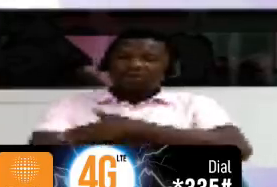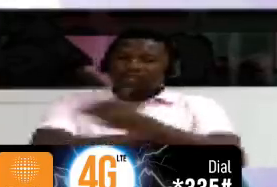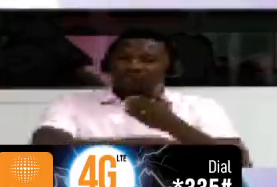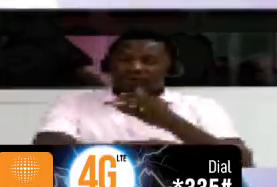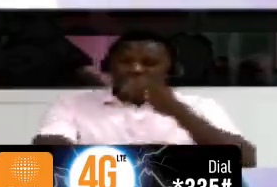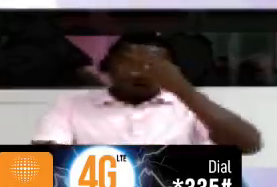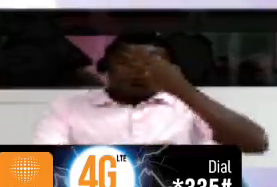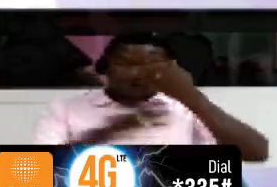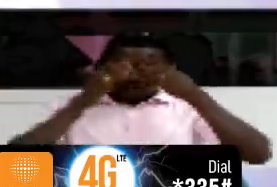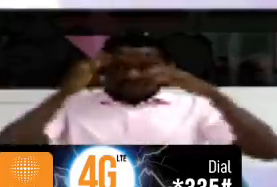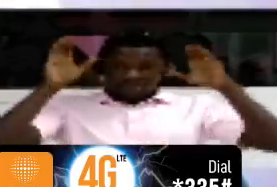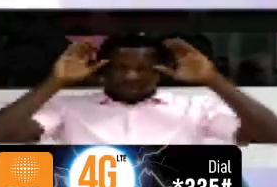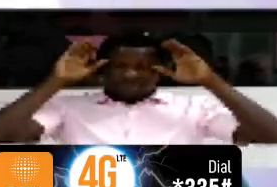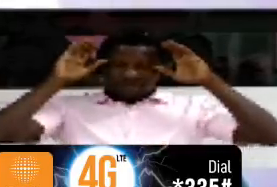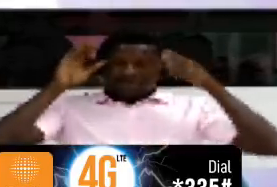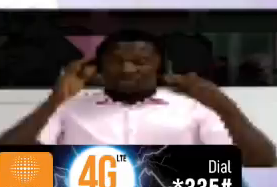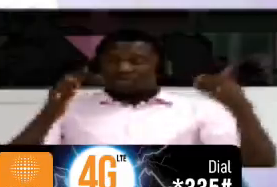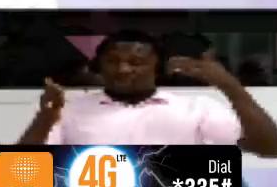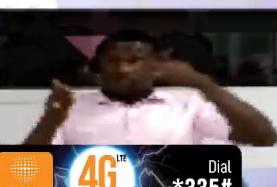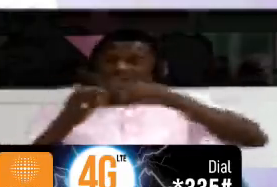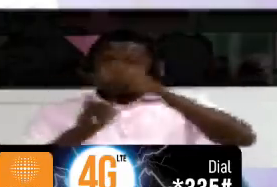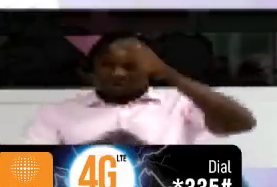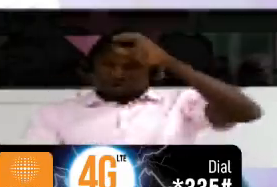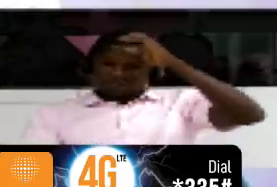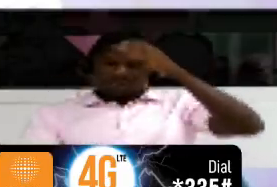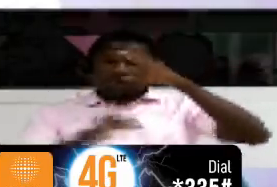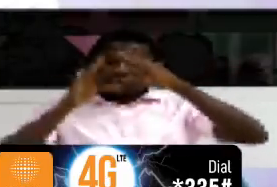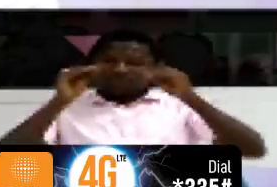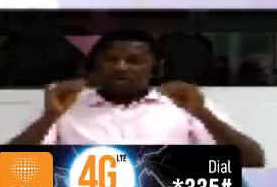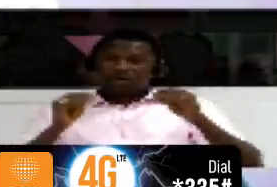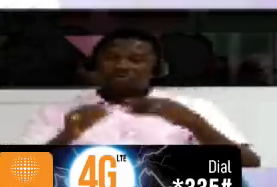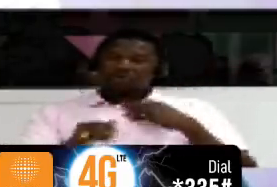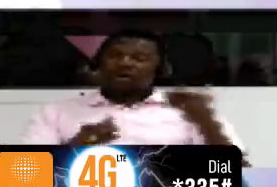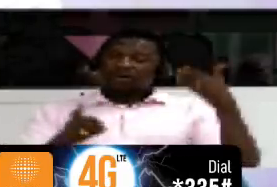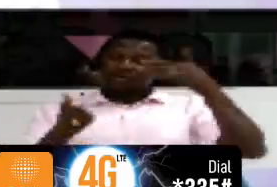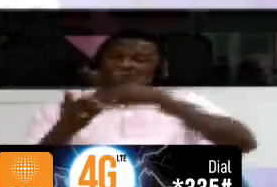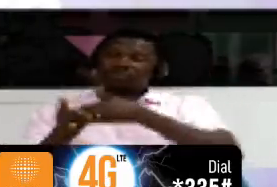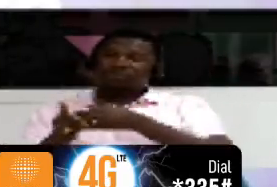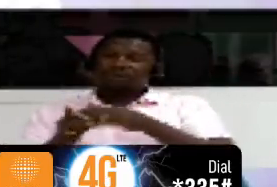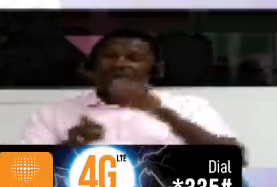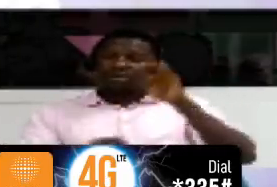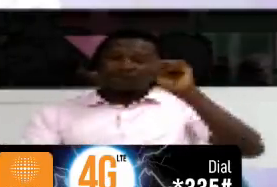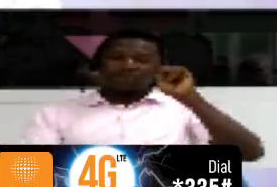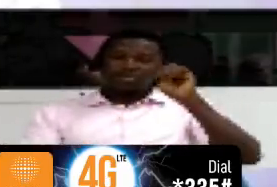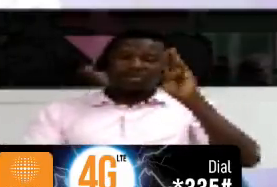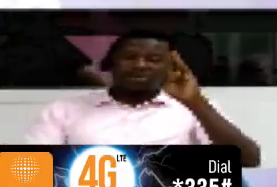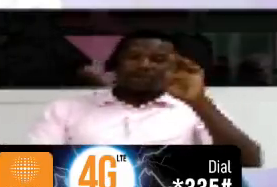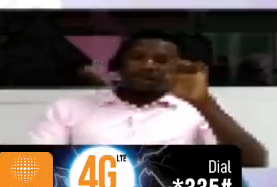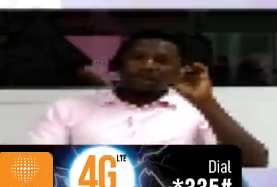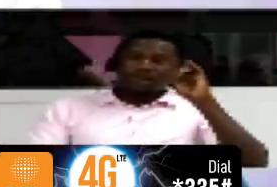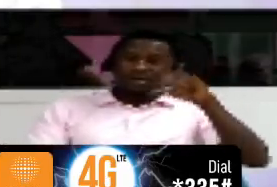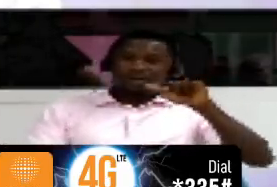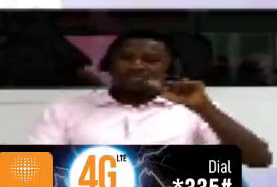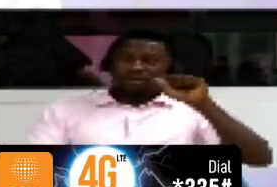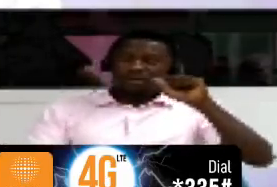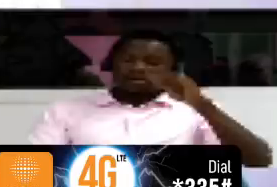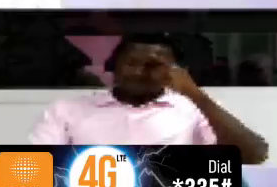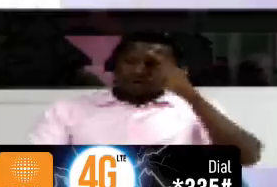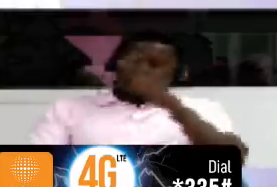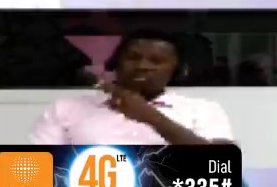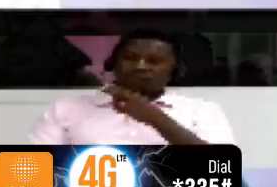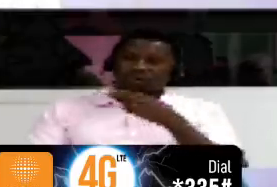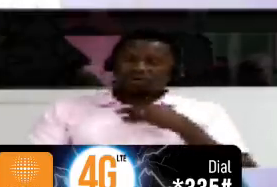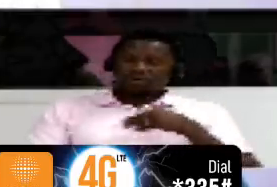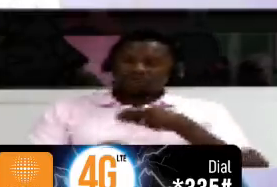commissioner's office, from there to Ibrahima's house, where we will give the family house, the charity, and then back to the college.